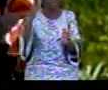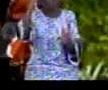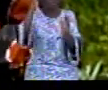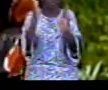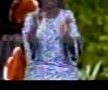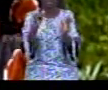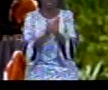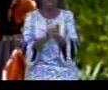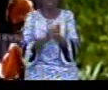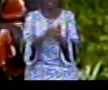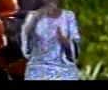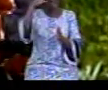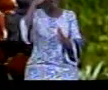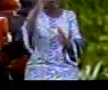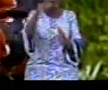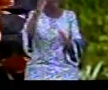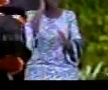on